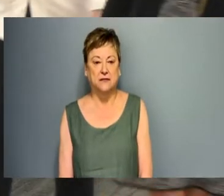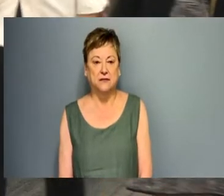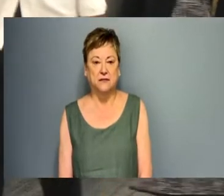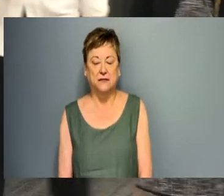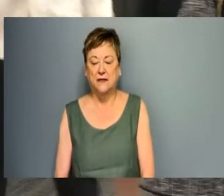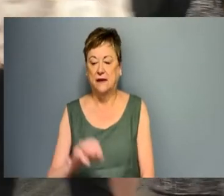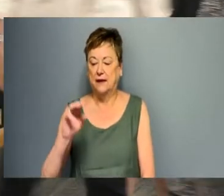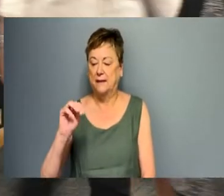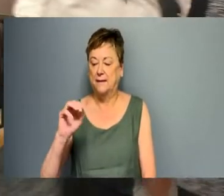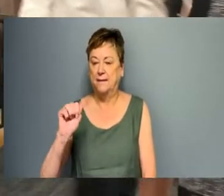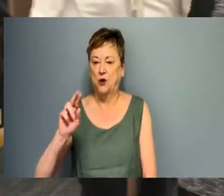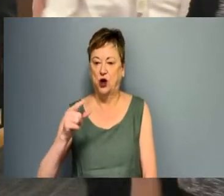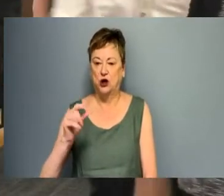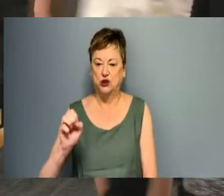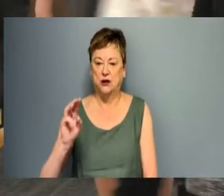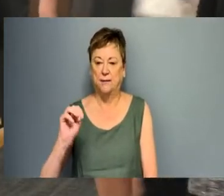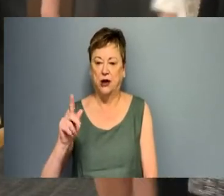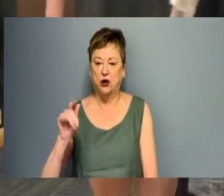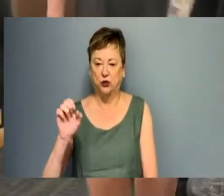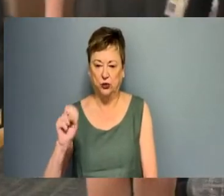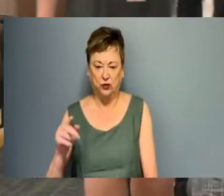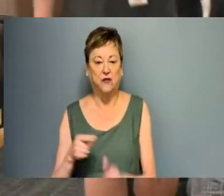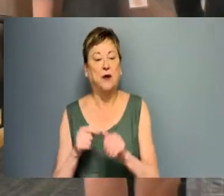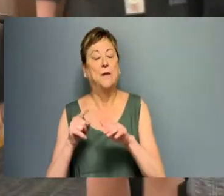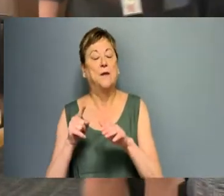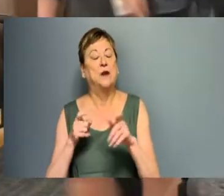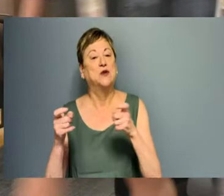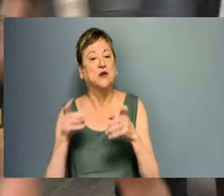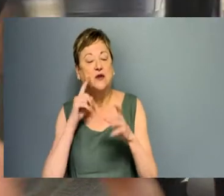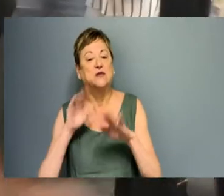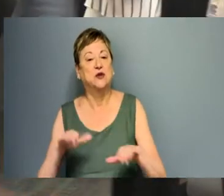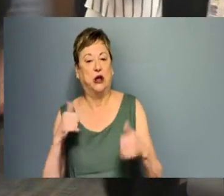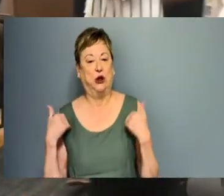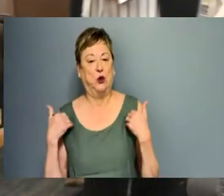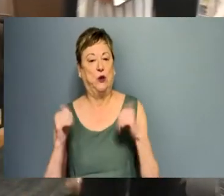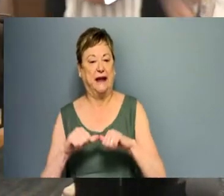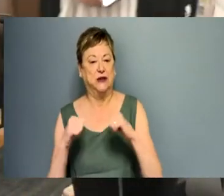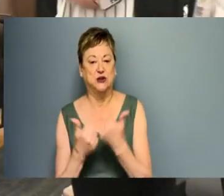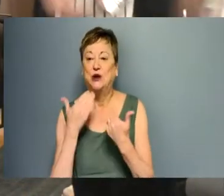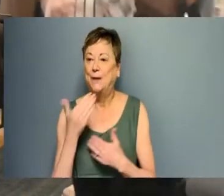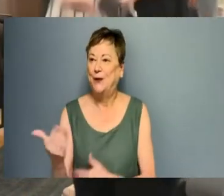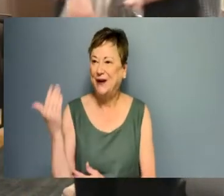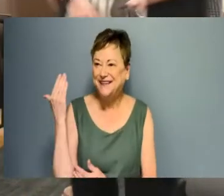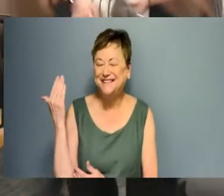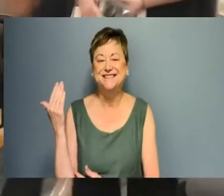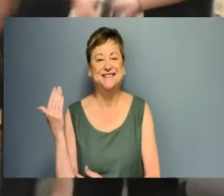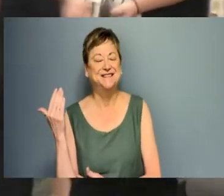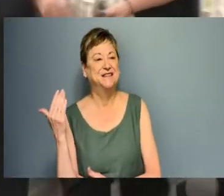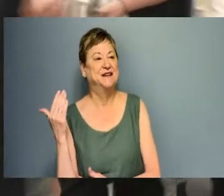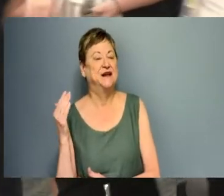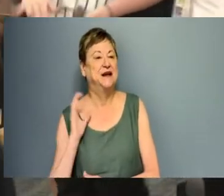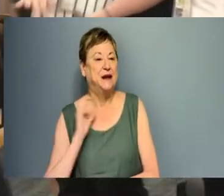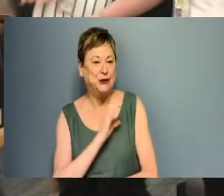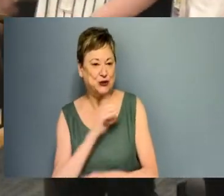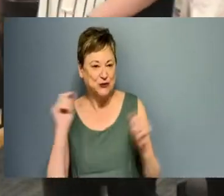Marge McEwen from the Children and Youth Agencies here, Director of Children and Youth. Good morning, Commissioners and everyone.